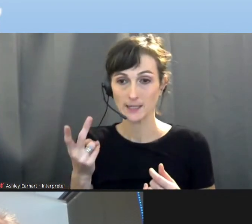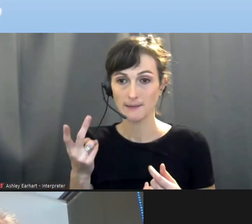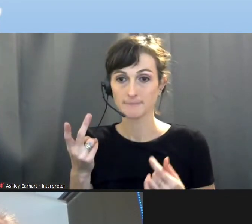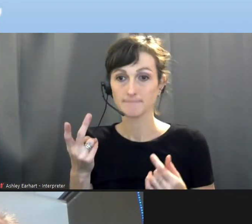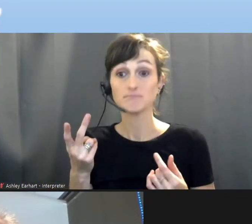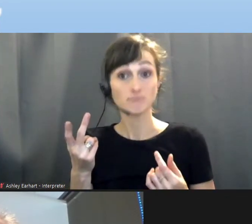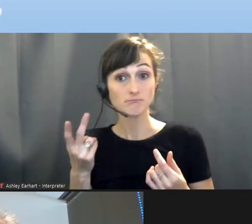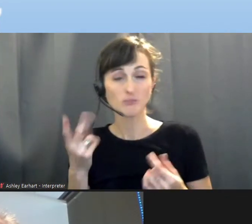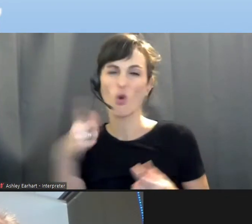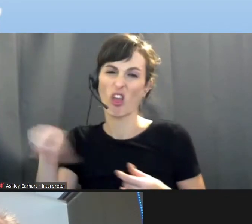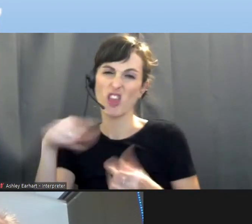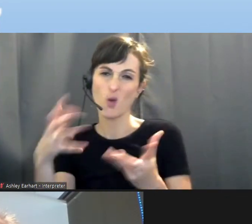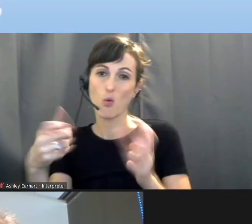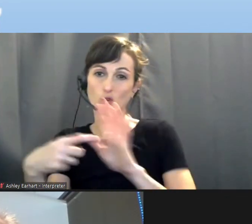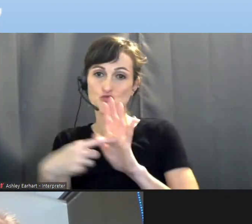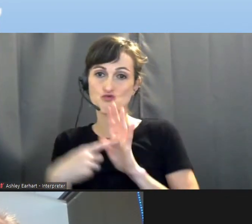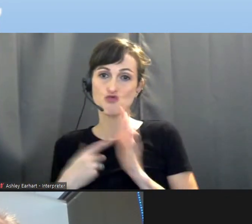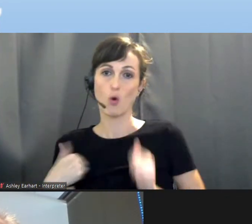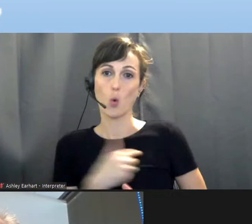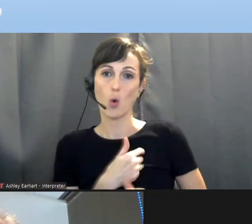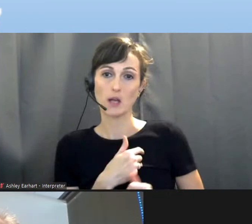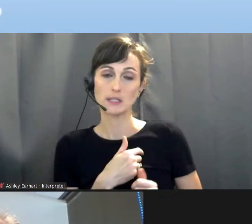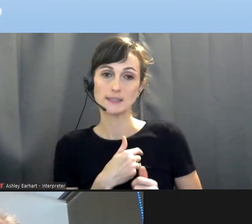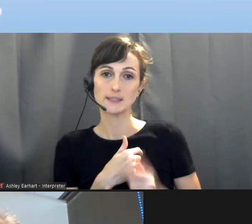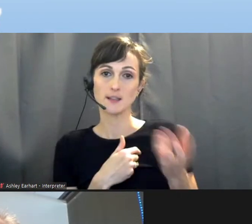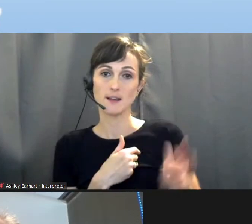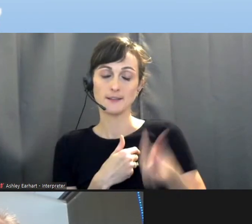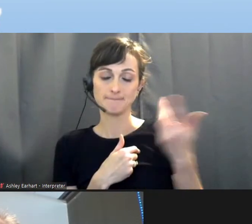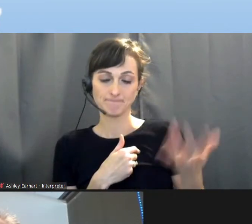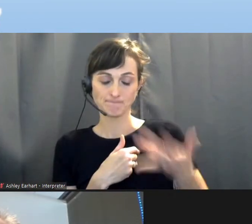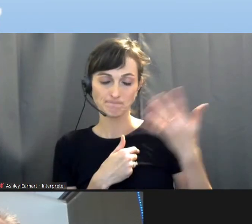they wanted to show us in